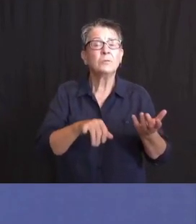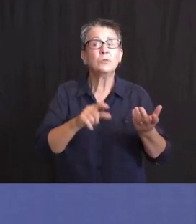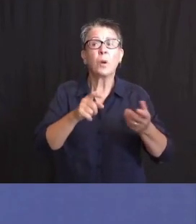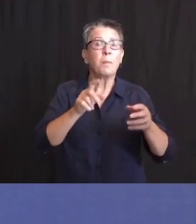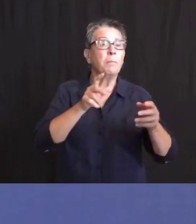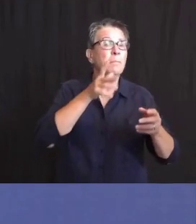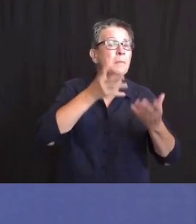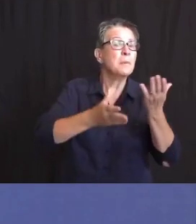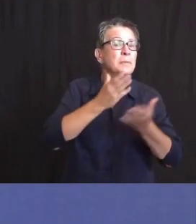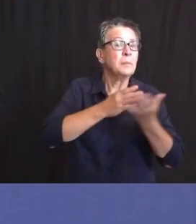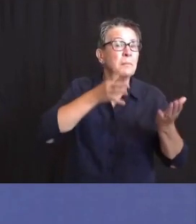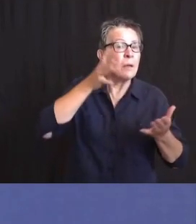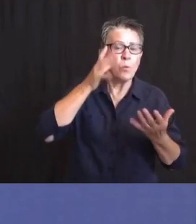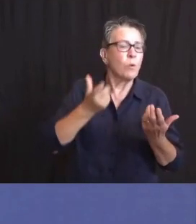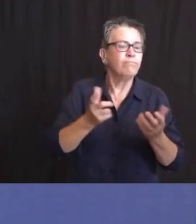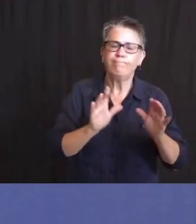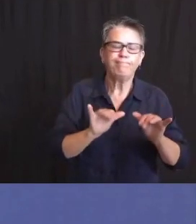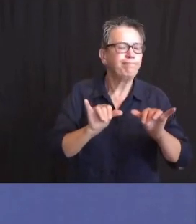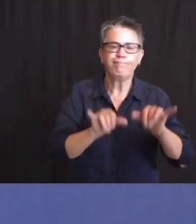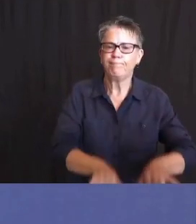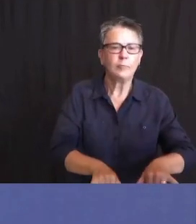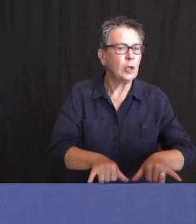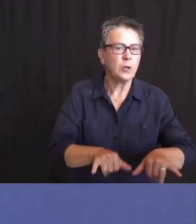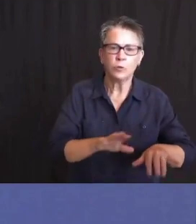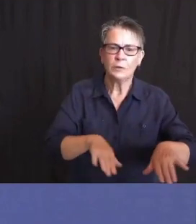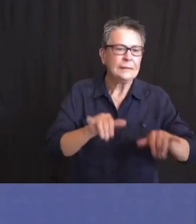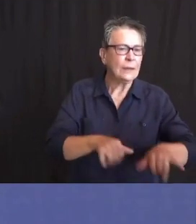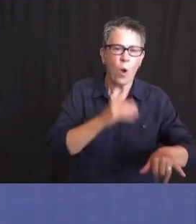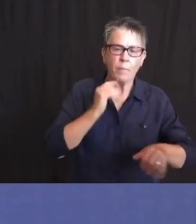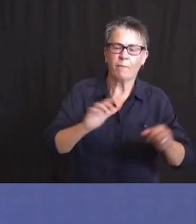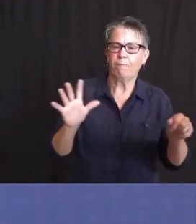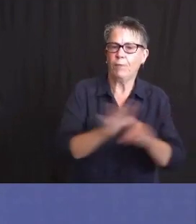asked the governor last night. The